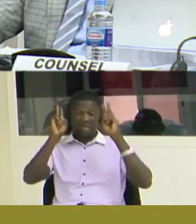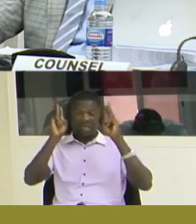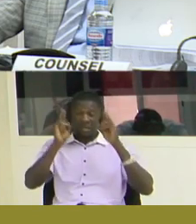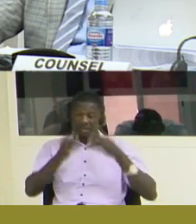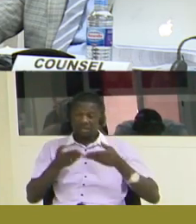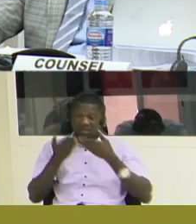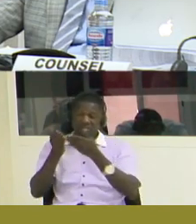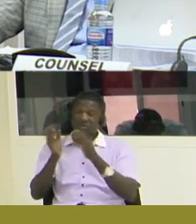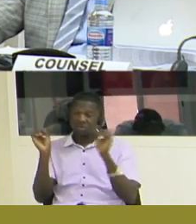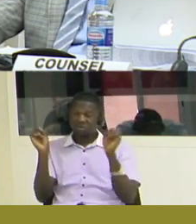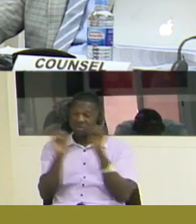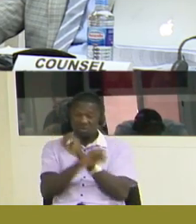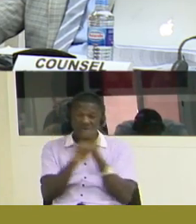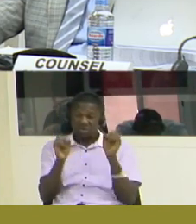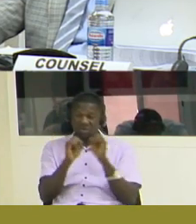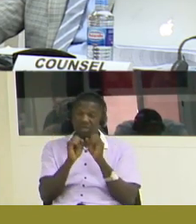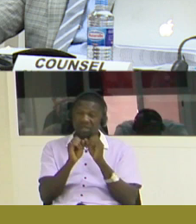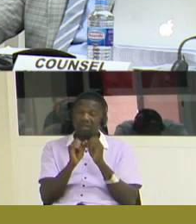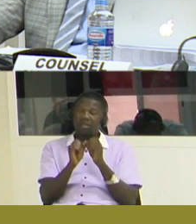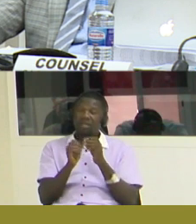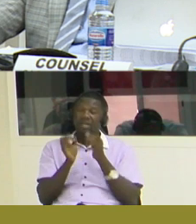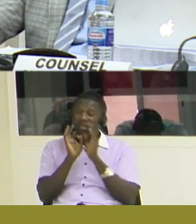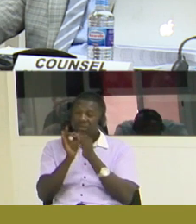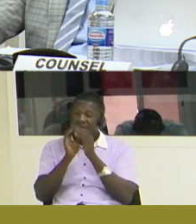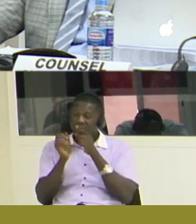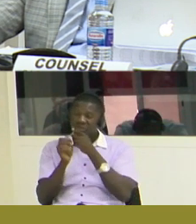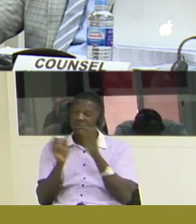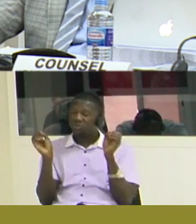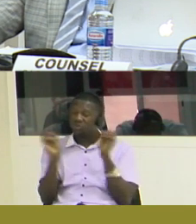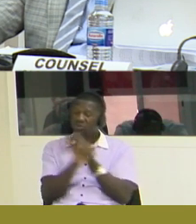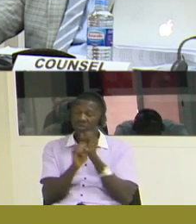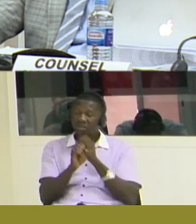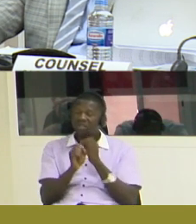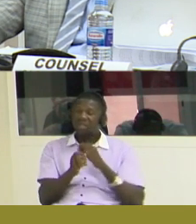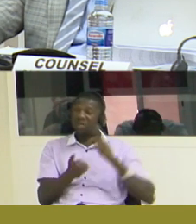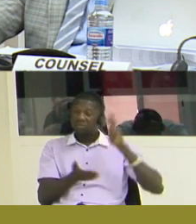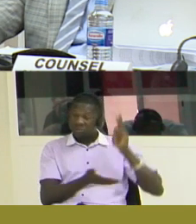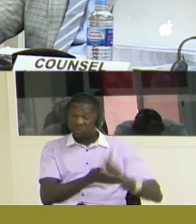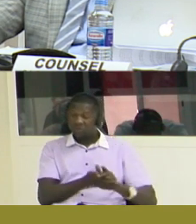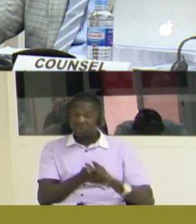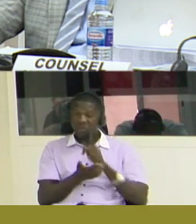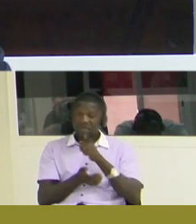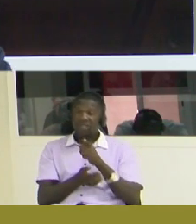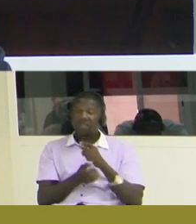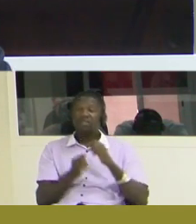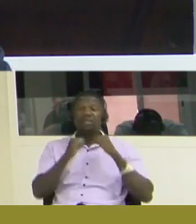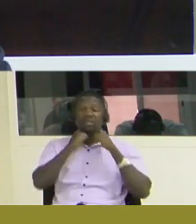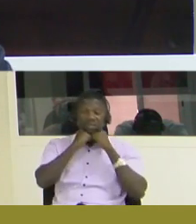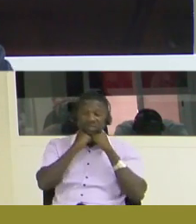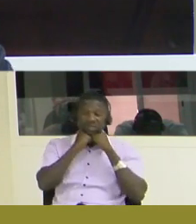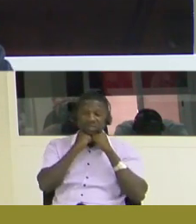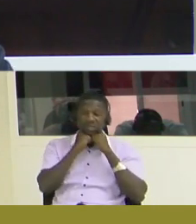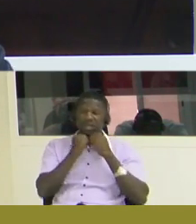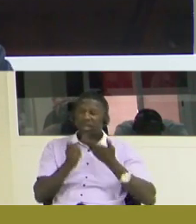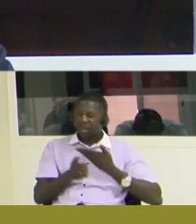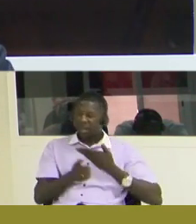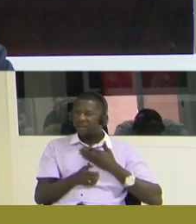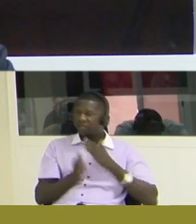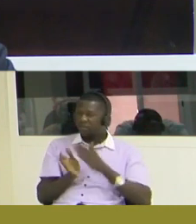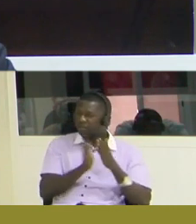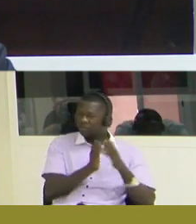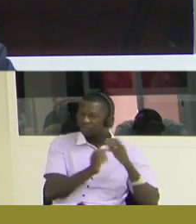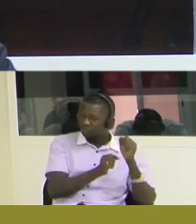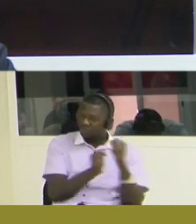that proved that Sanne intended to overthrow him apart from the